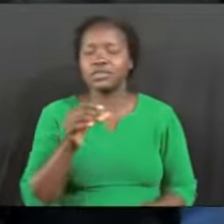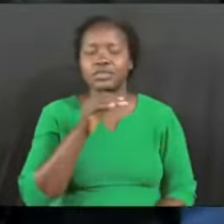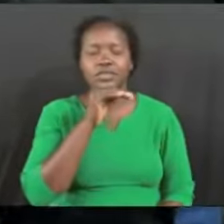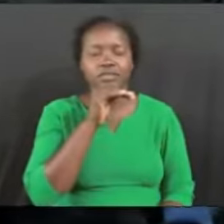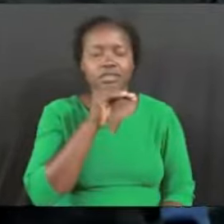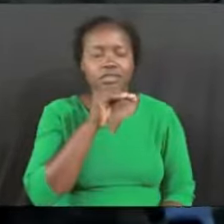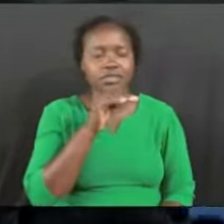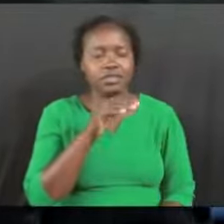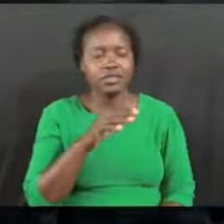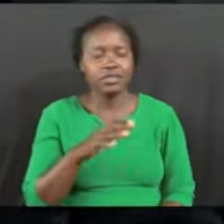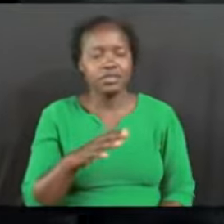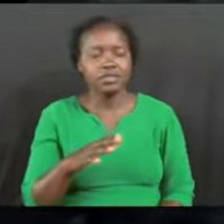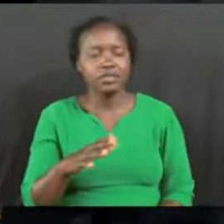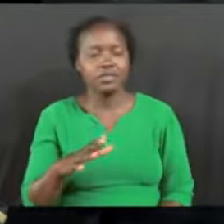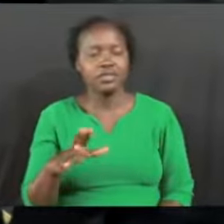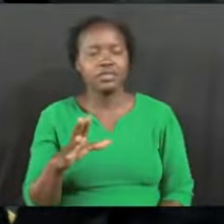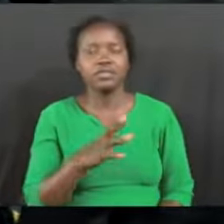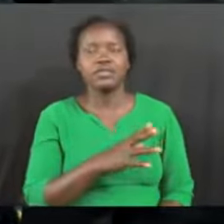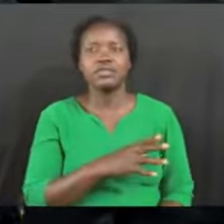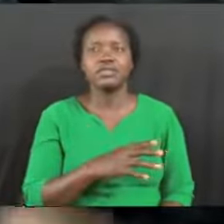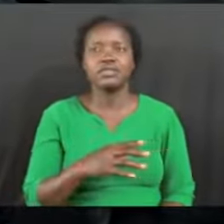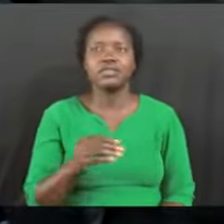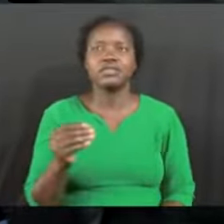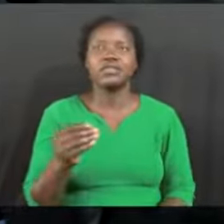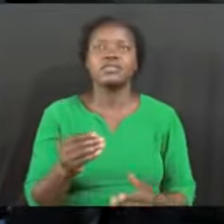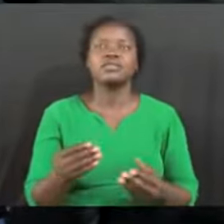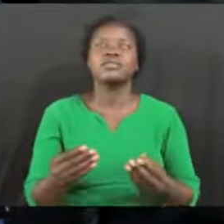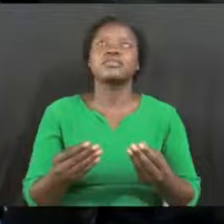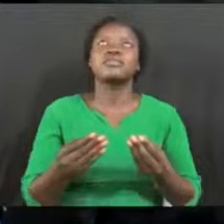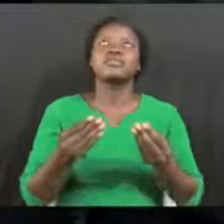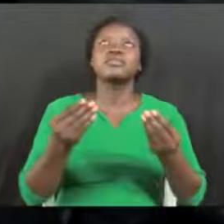Jesus the Son.